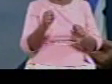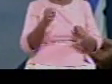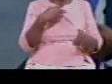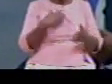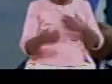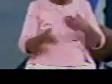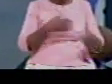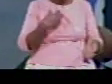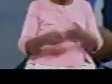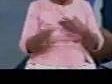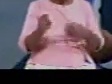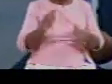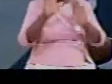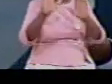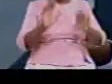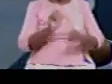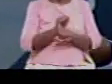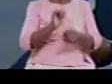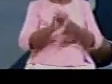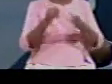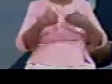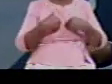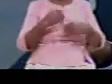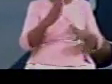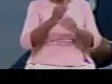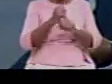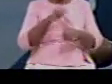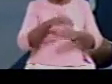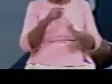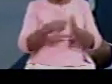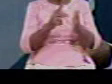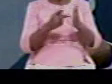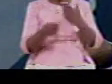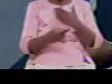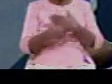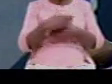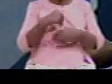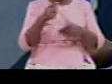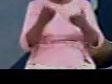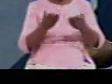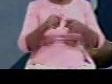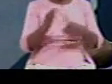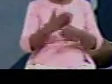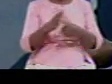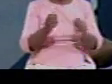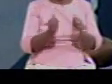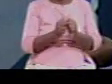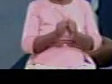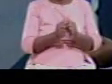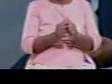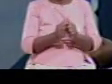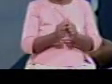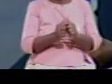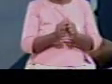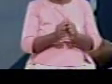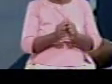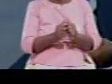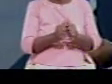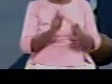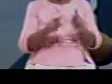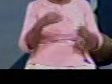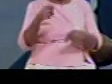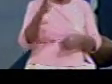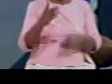this crusade, and you want to share with the people of God, come now and share